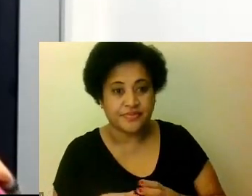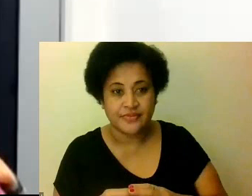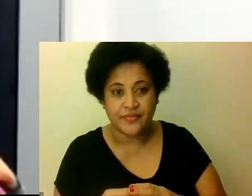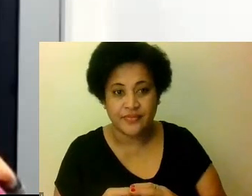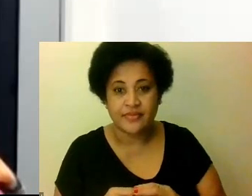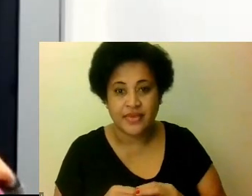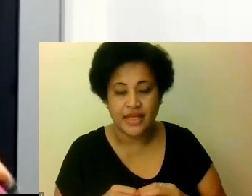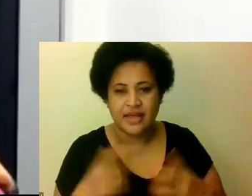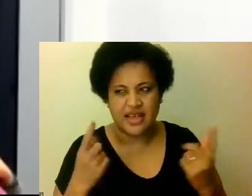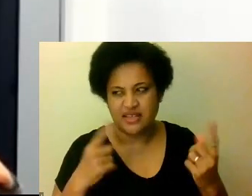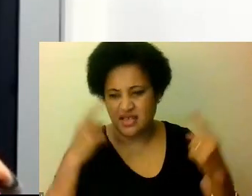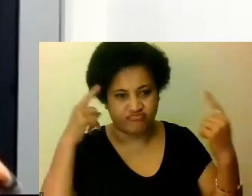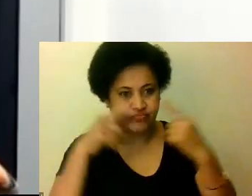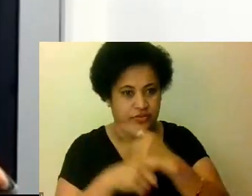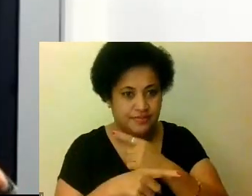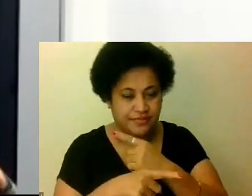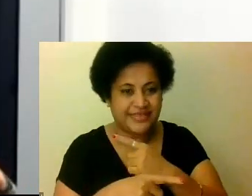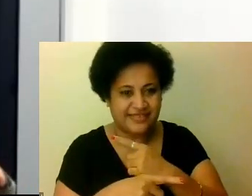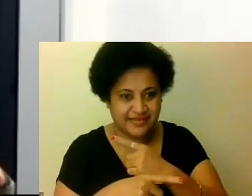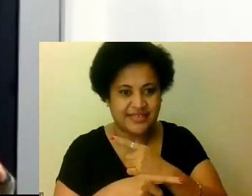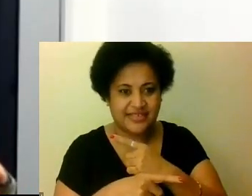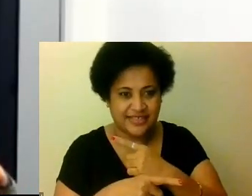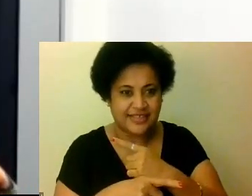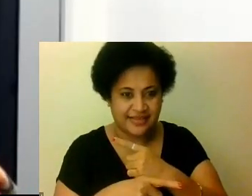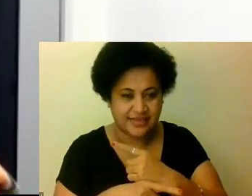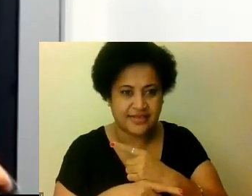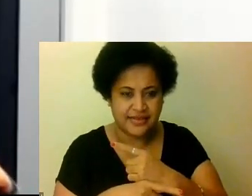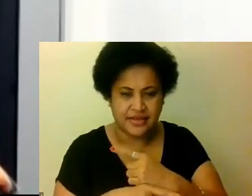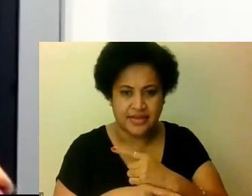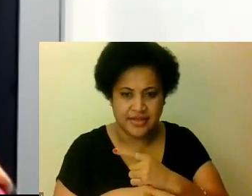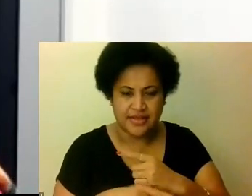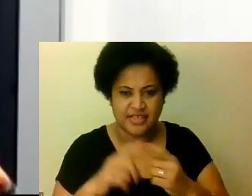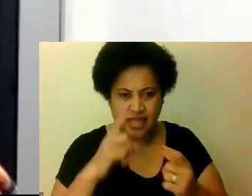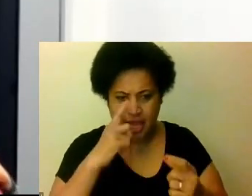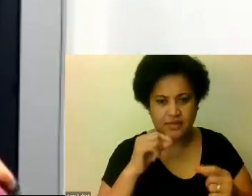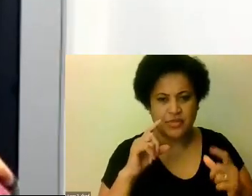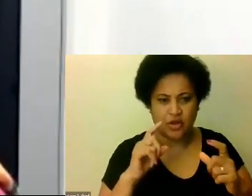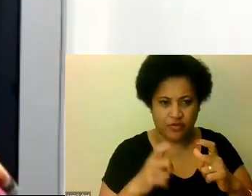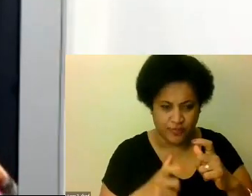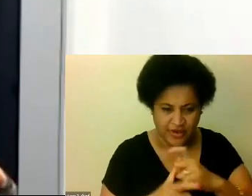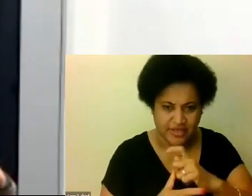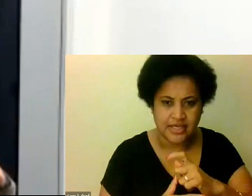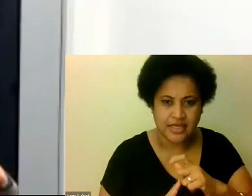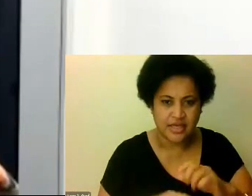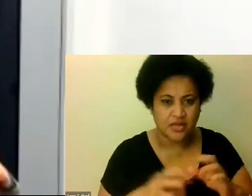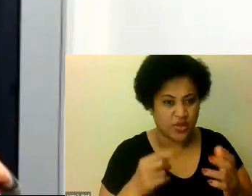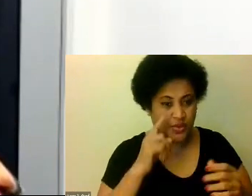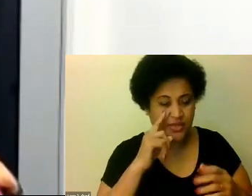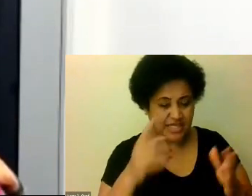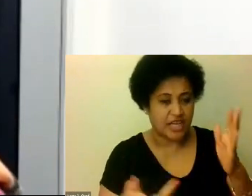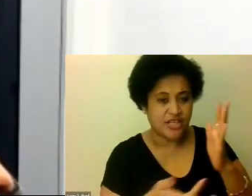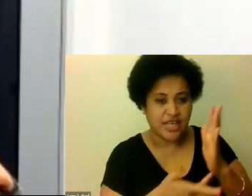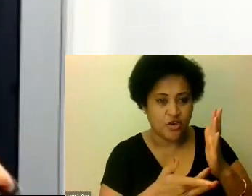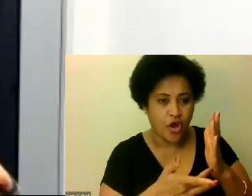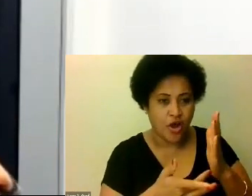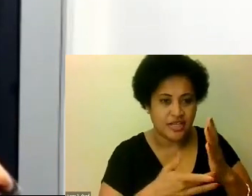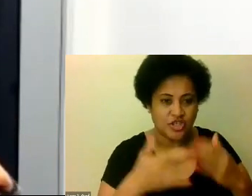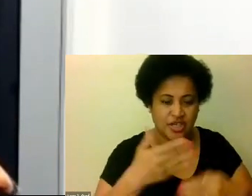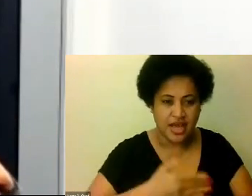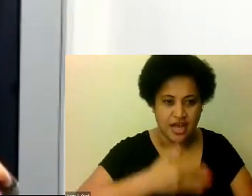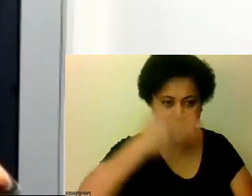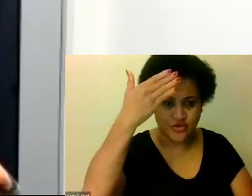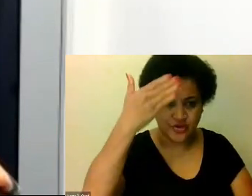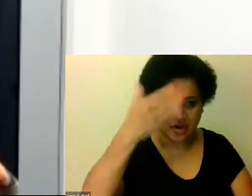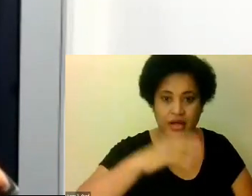really conflicting scenario, isn't it? Knowing that technologies themselves are generally neutral, but can produce